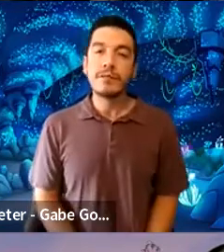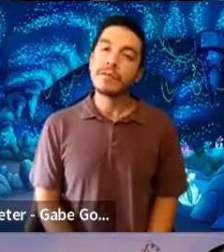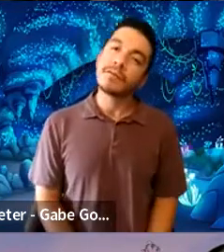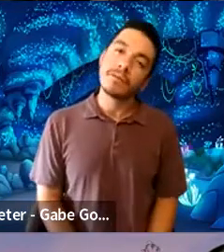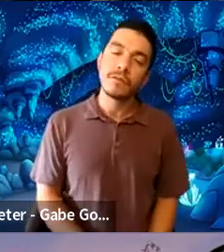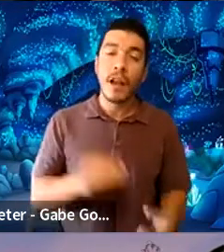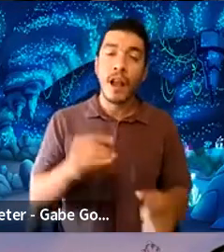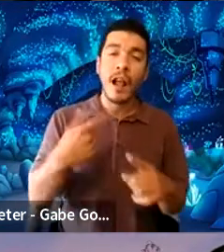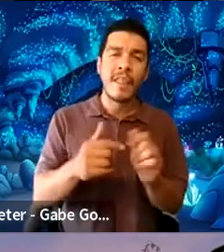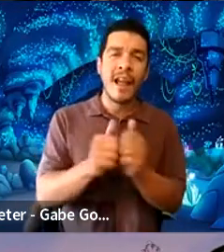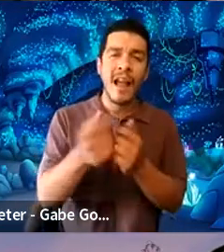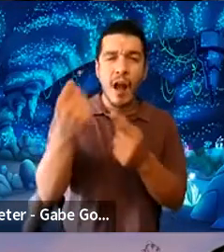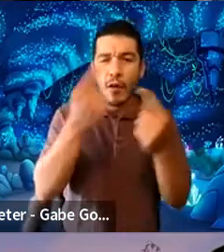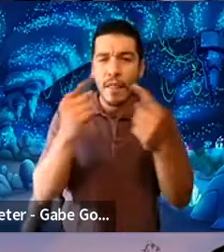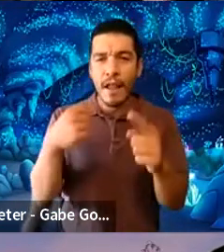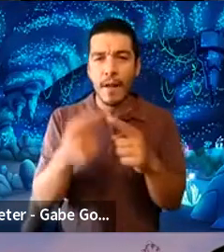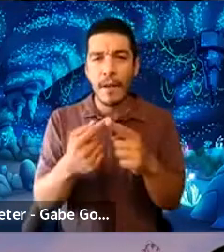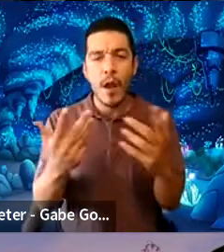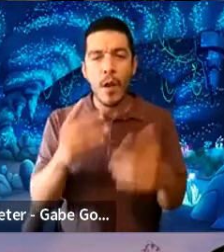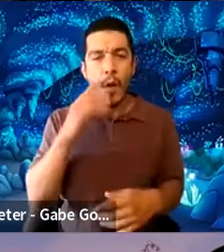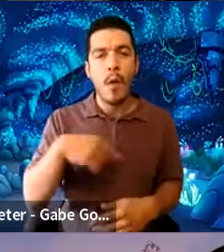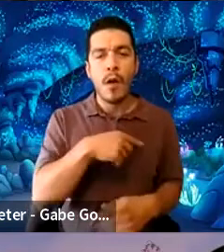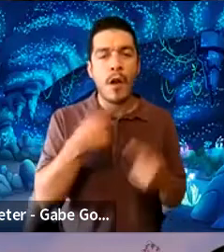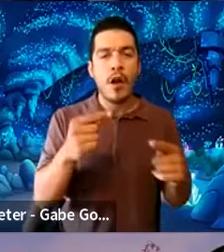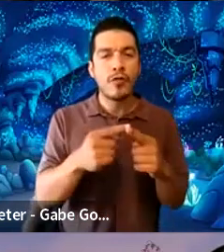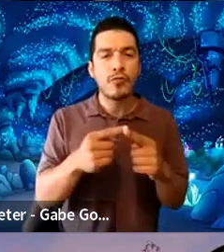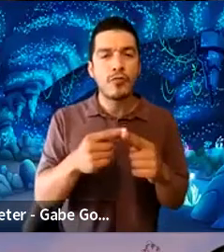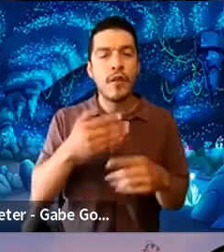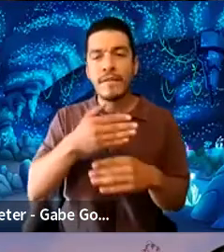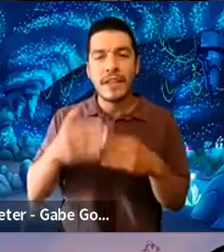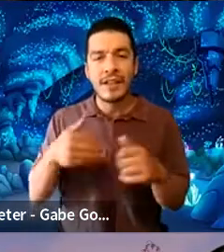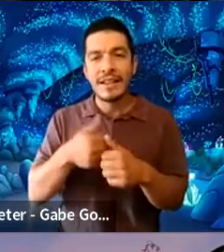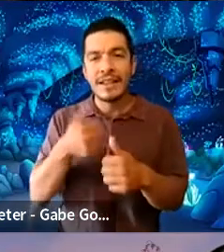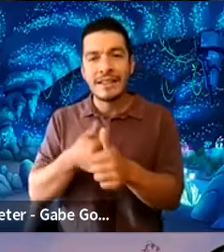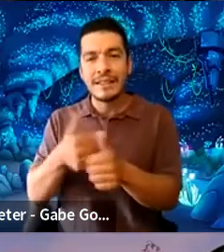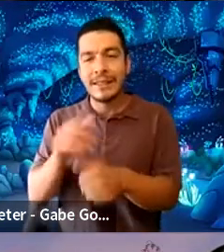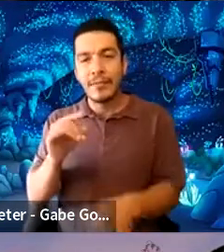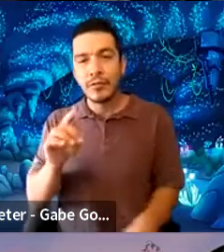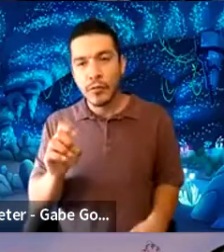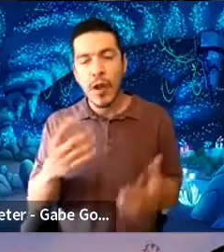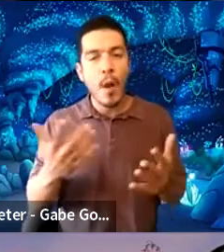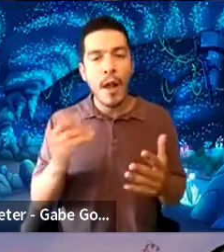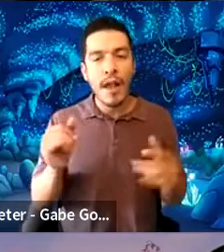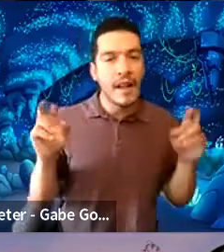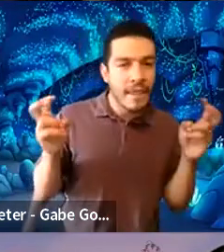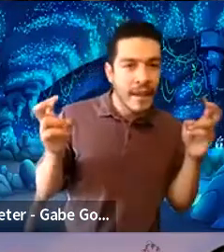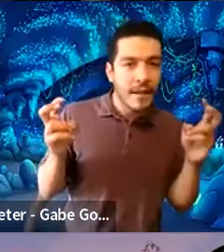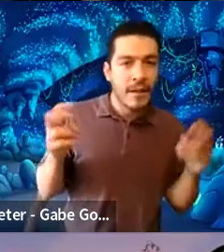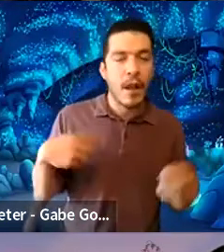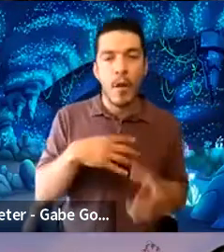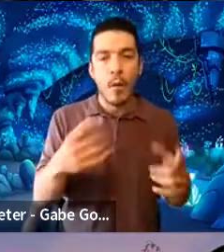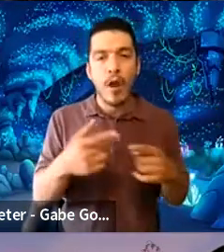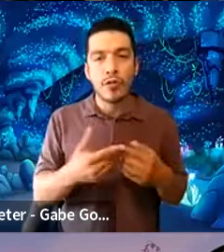and then how you thought about, well, what are we going to try to accomplish in each, you know, episode? What's the theme that we want to